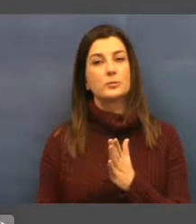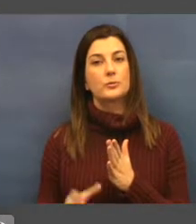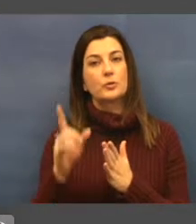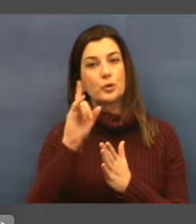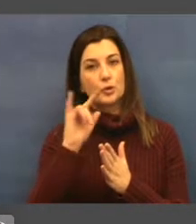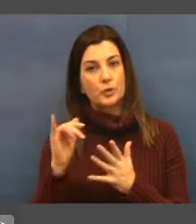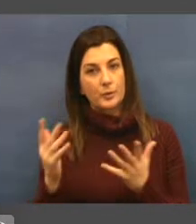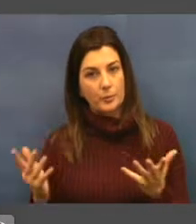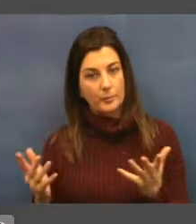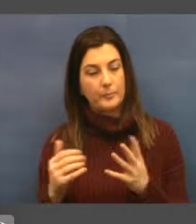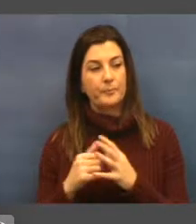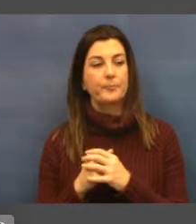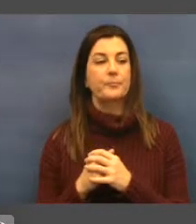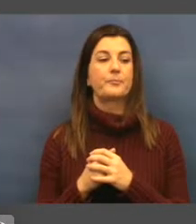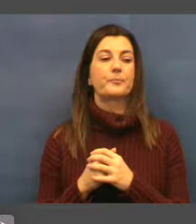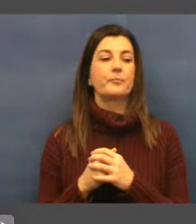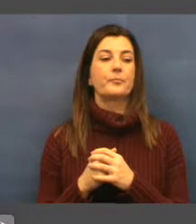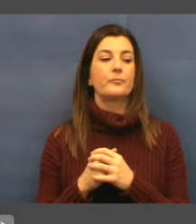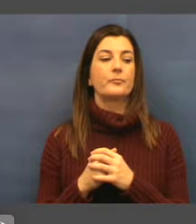as follows.